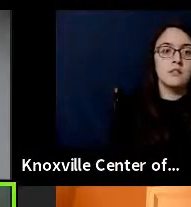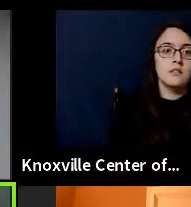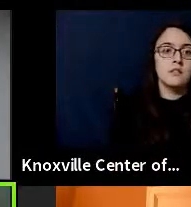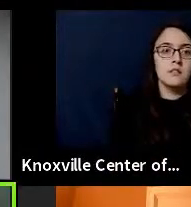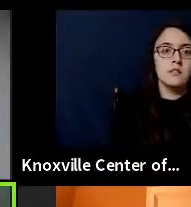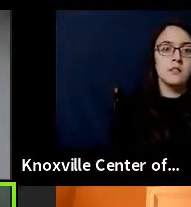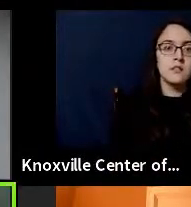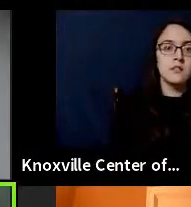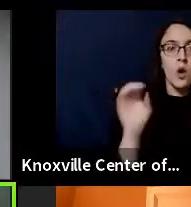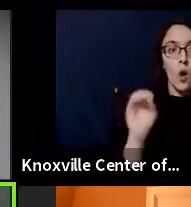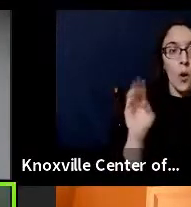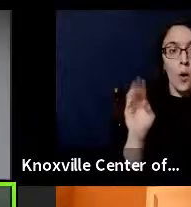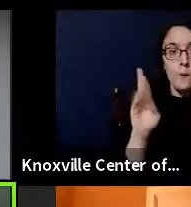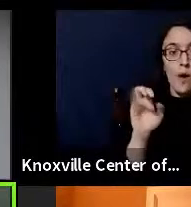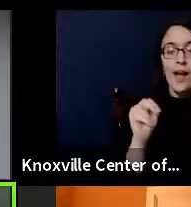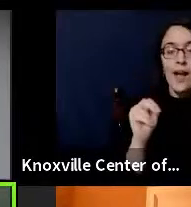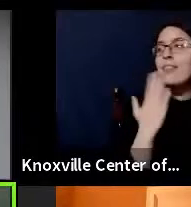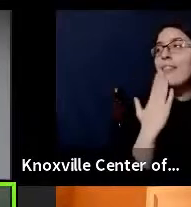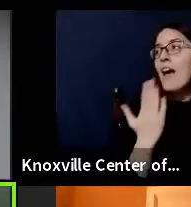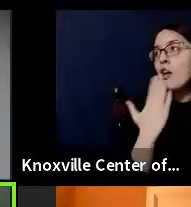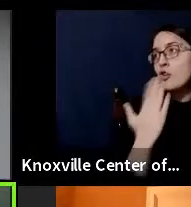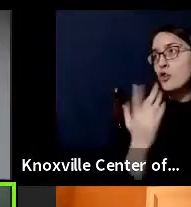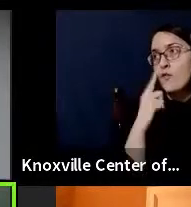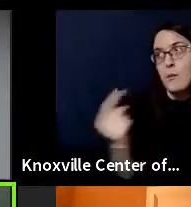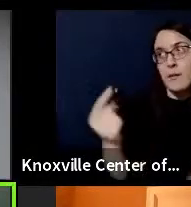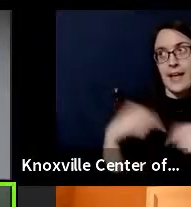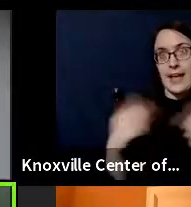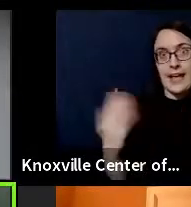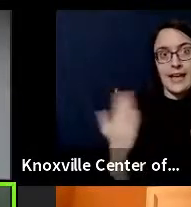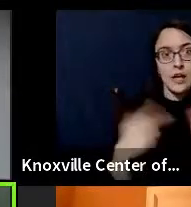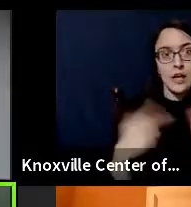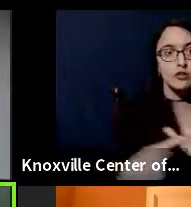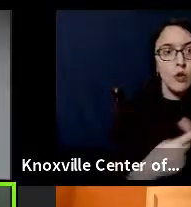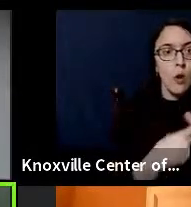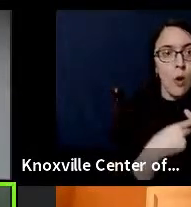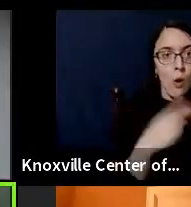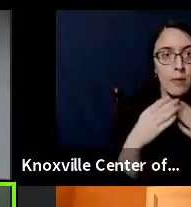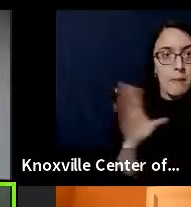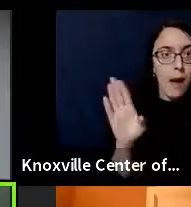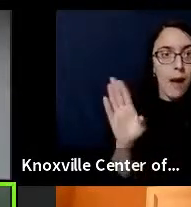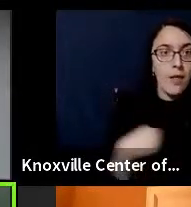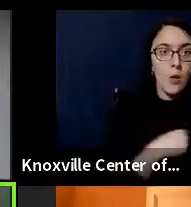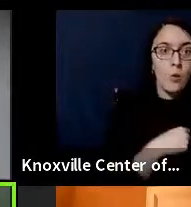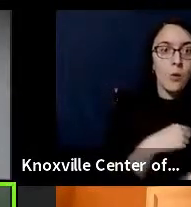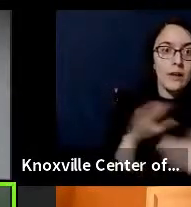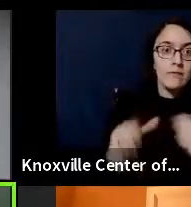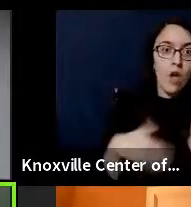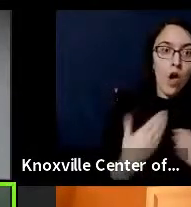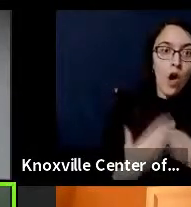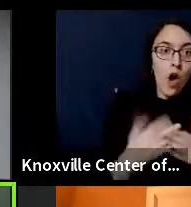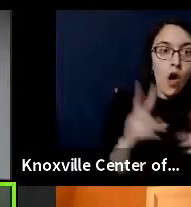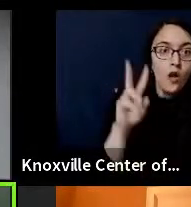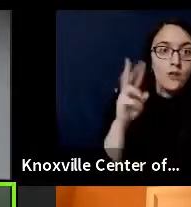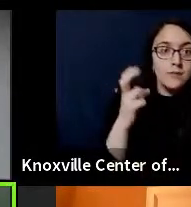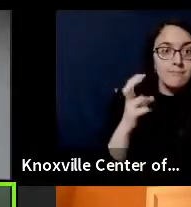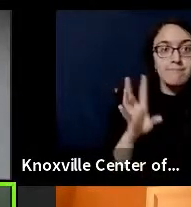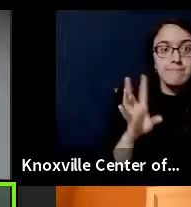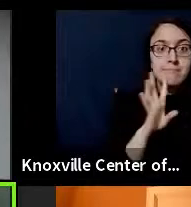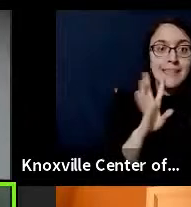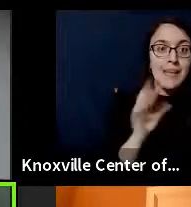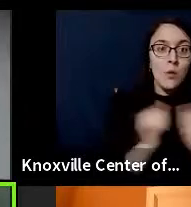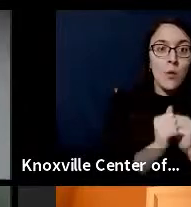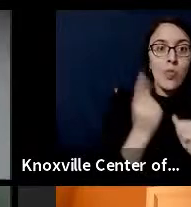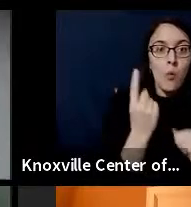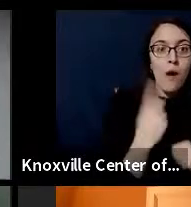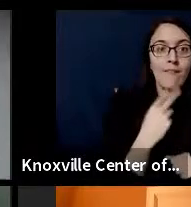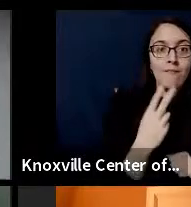Can I just thank them for being here to show everybody in the public that we all are speaking with one voice? That Absolutely.